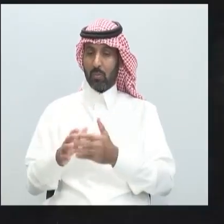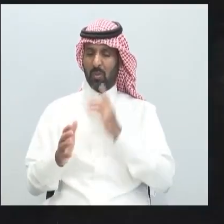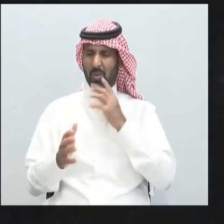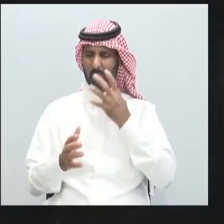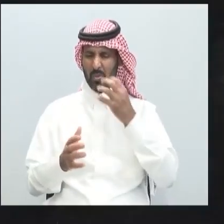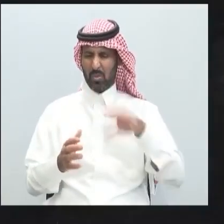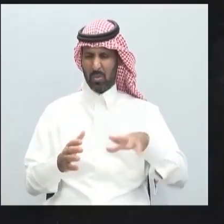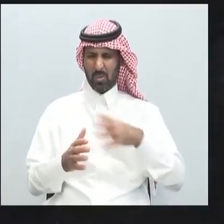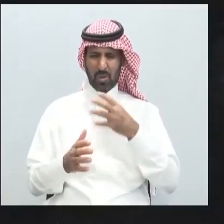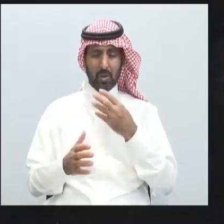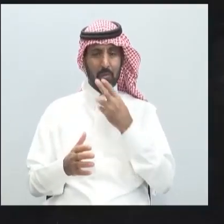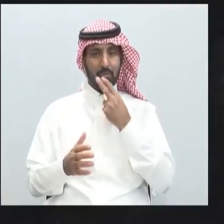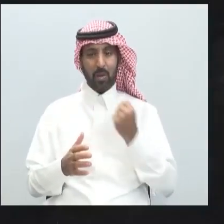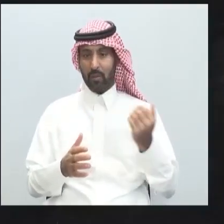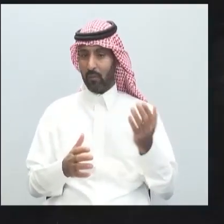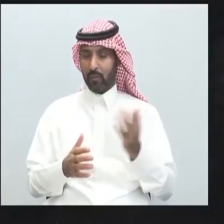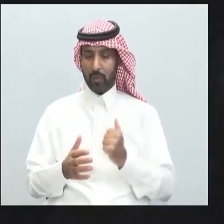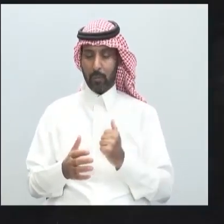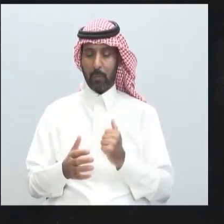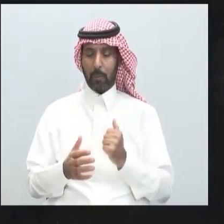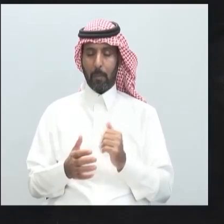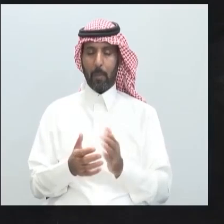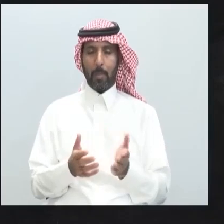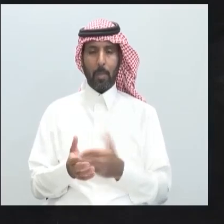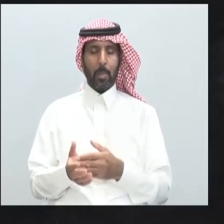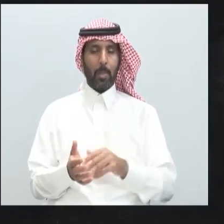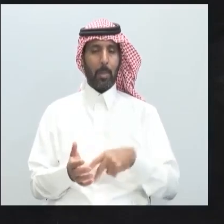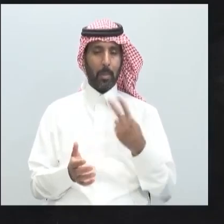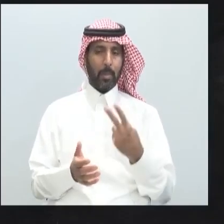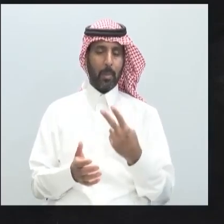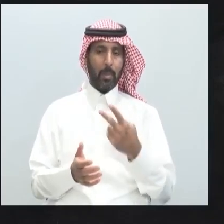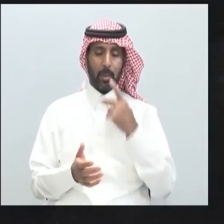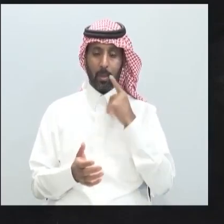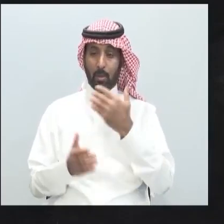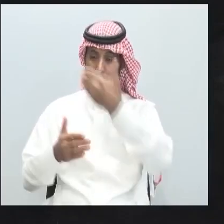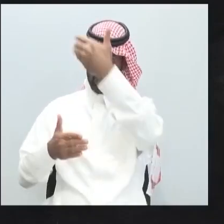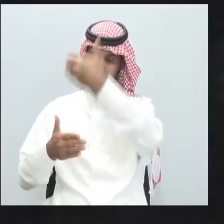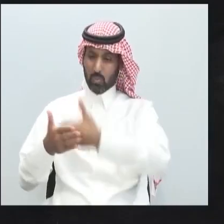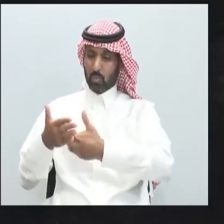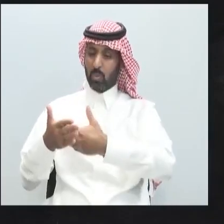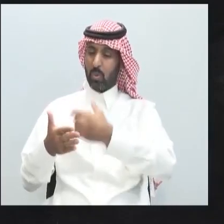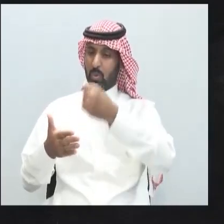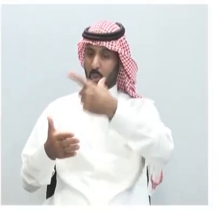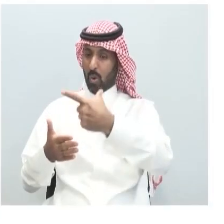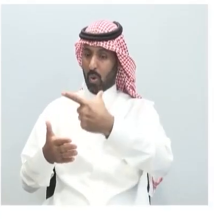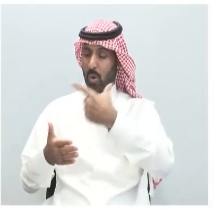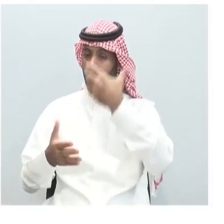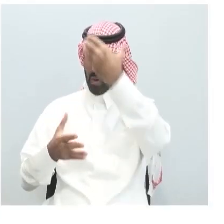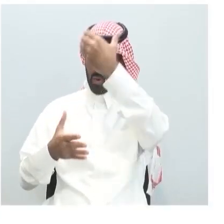It's not clean enough. Very good. Number two, walls, thin, thick.